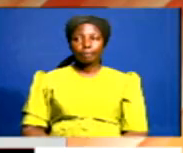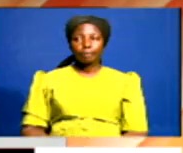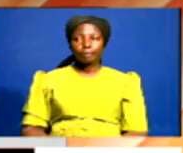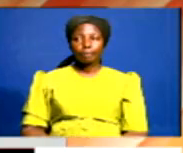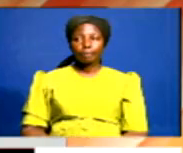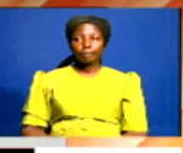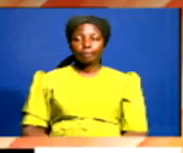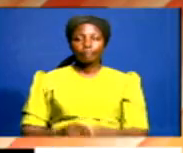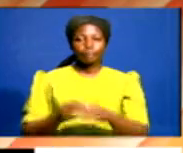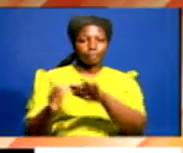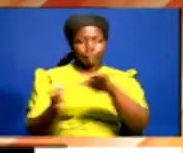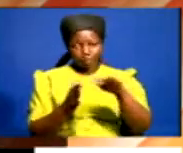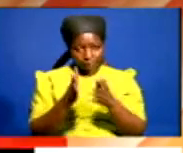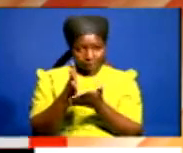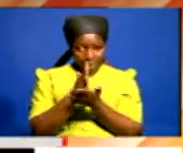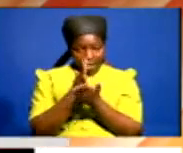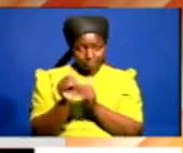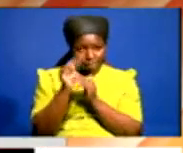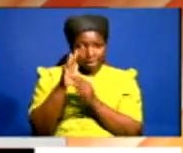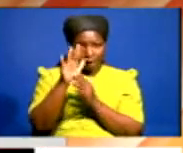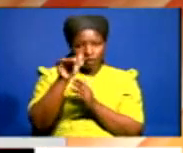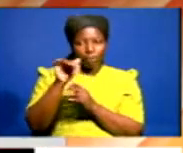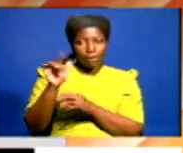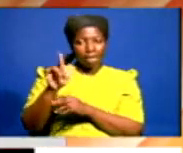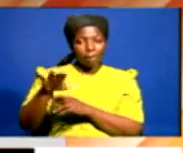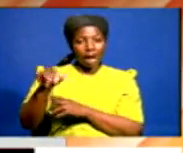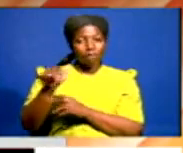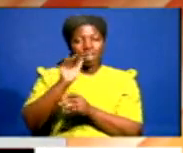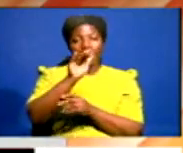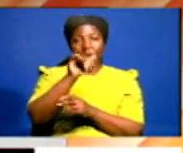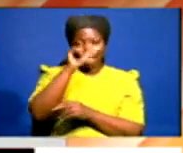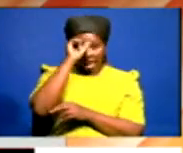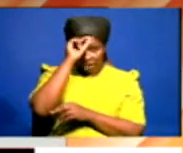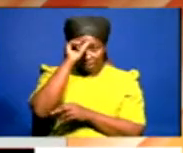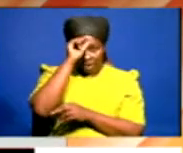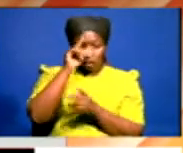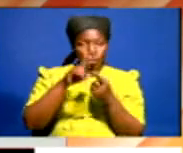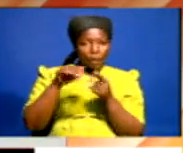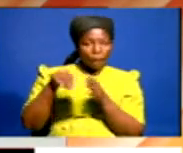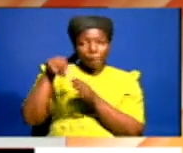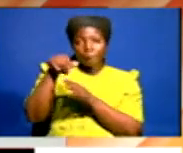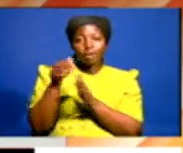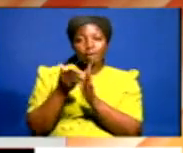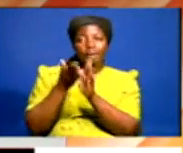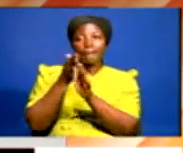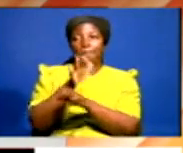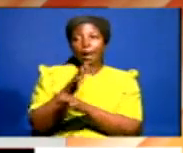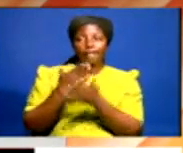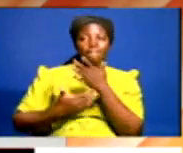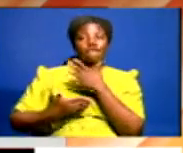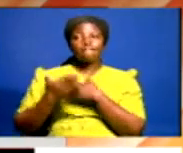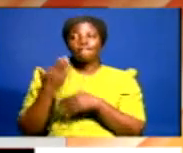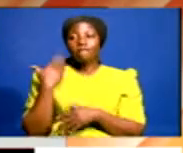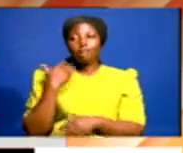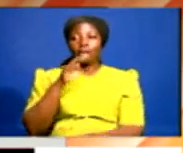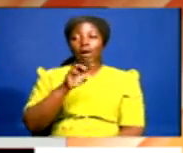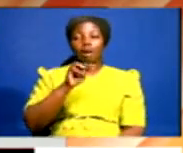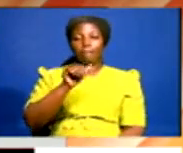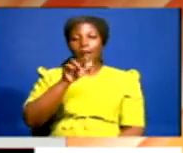A section of leaders from Laikipia County is calling on the government to compensate former Marmanet Forest evictees.